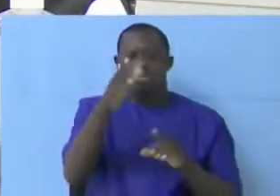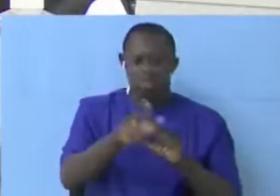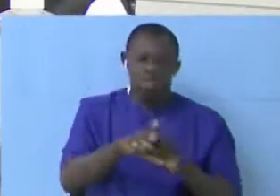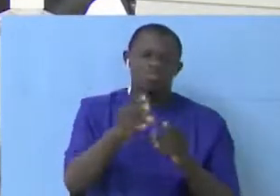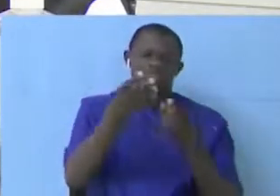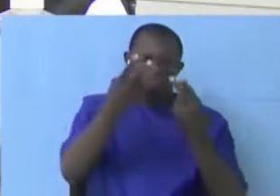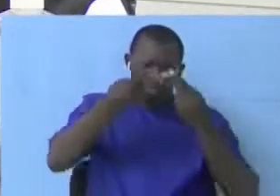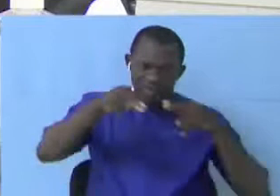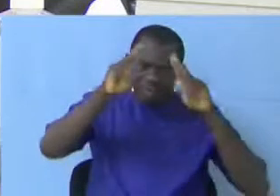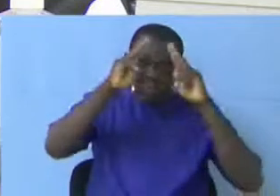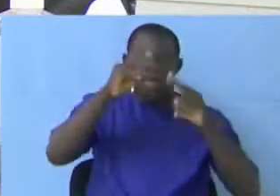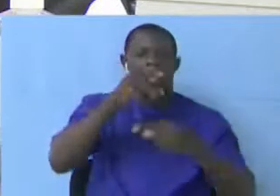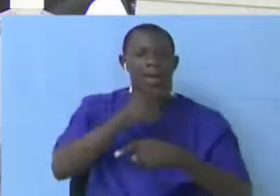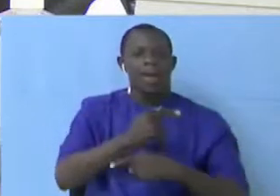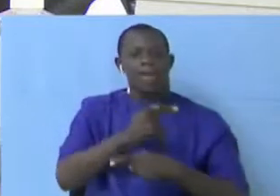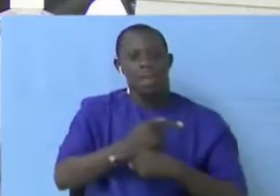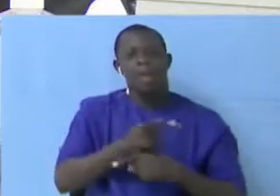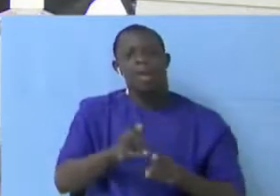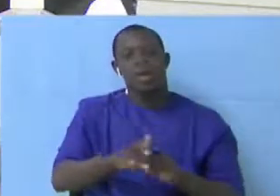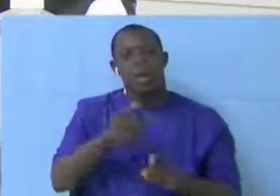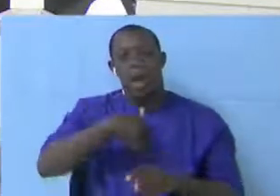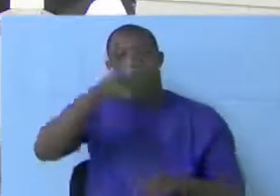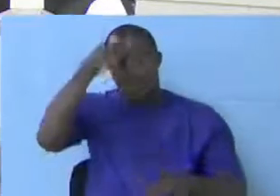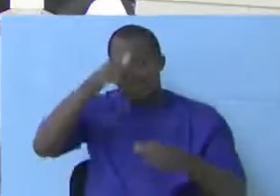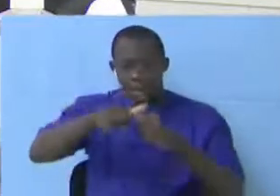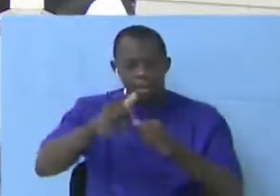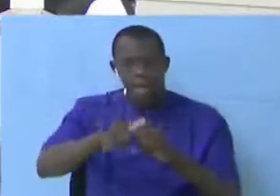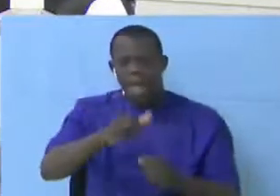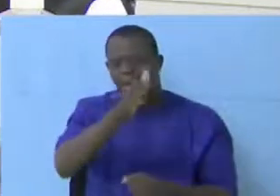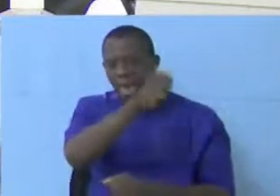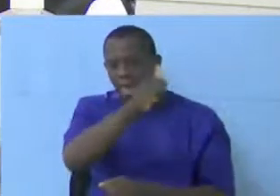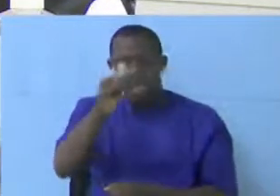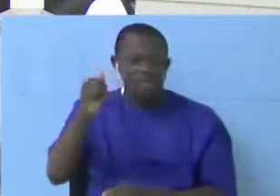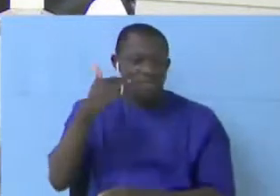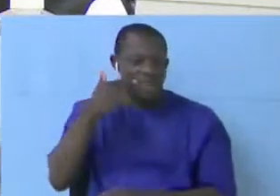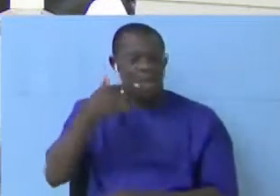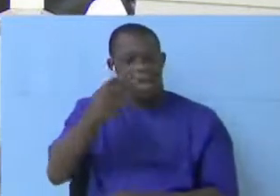university. I remember every day when I'm closing,